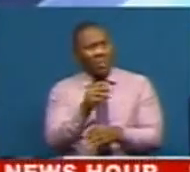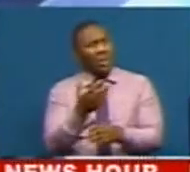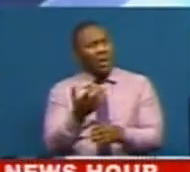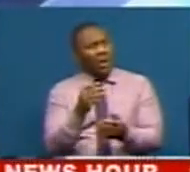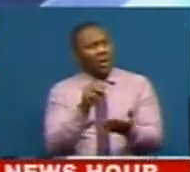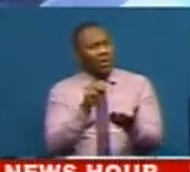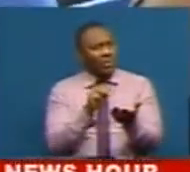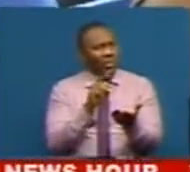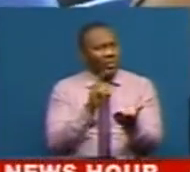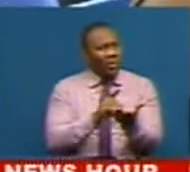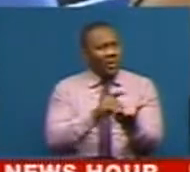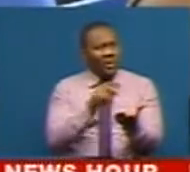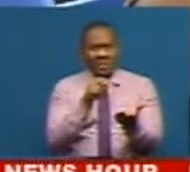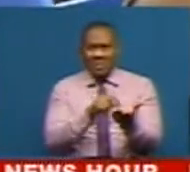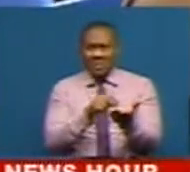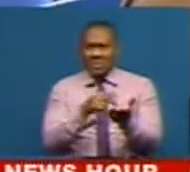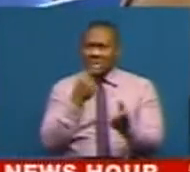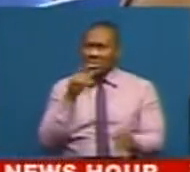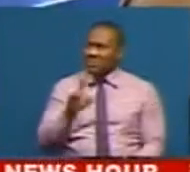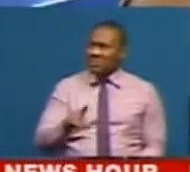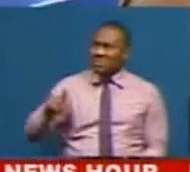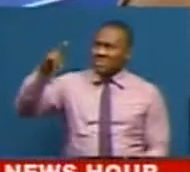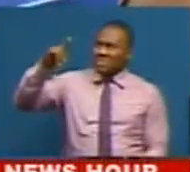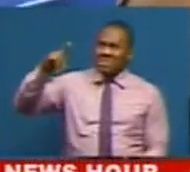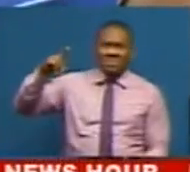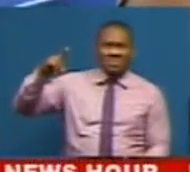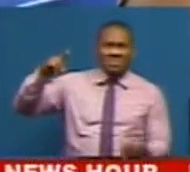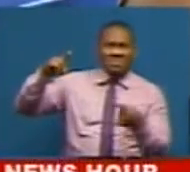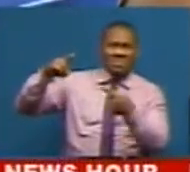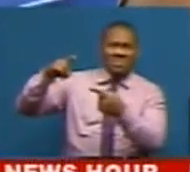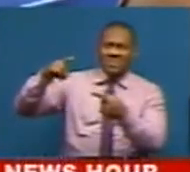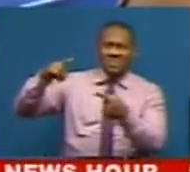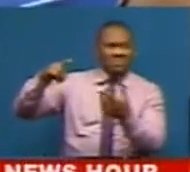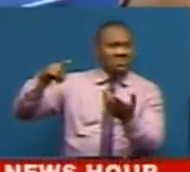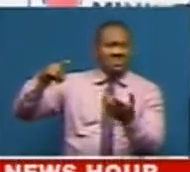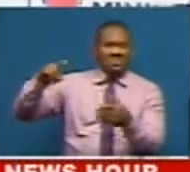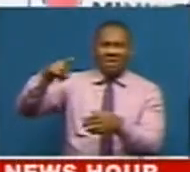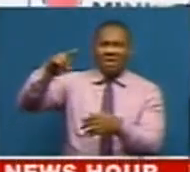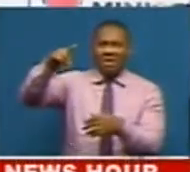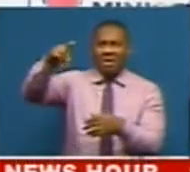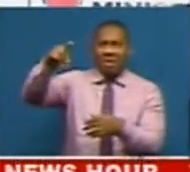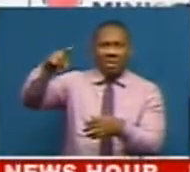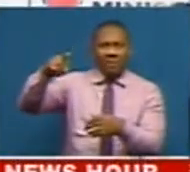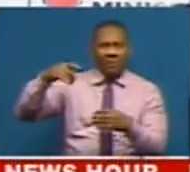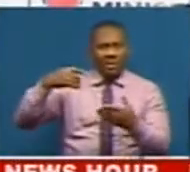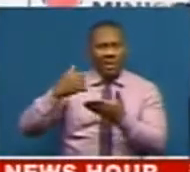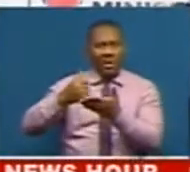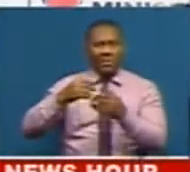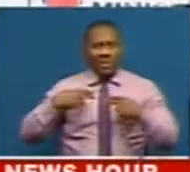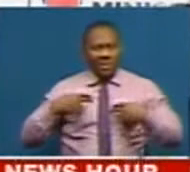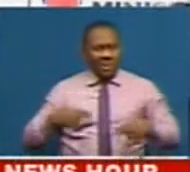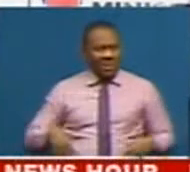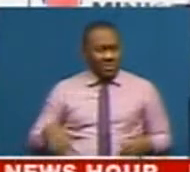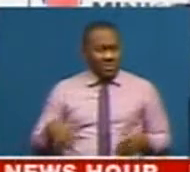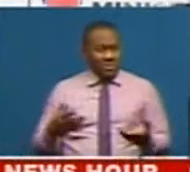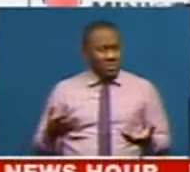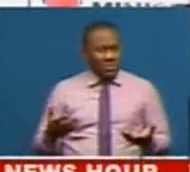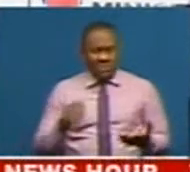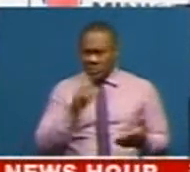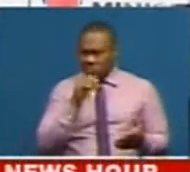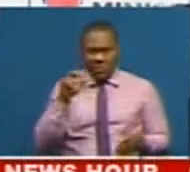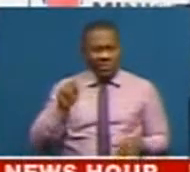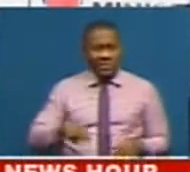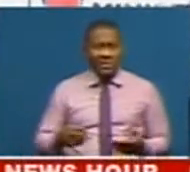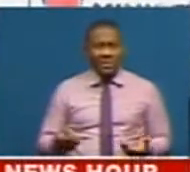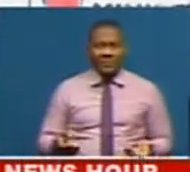says the drone health delivery system does not conform to the country's primary health care policy. The Ghana Medical